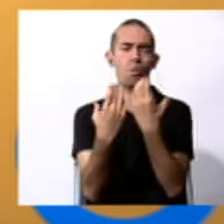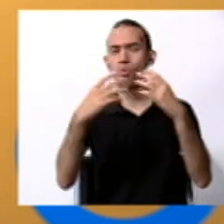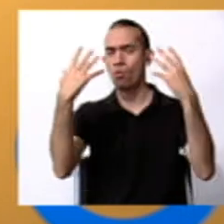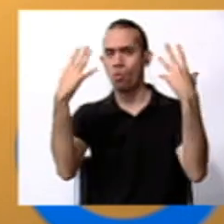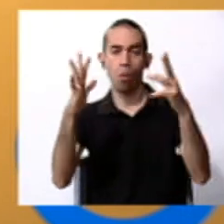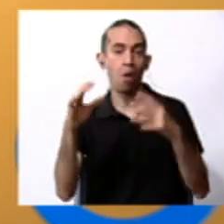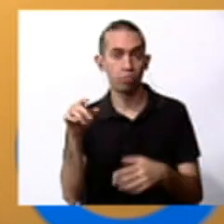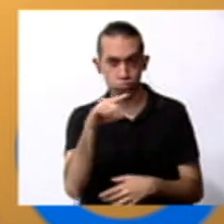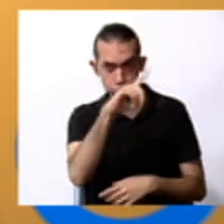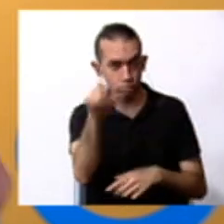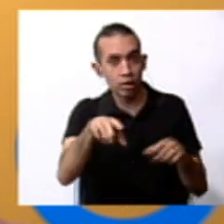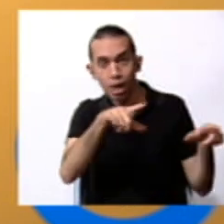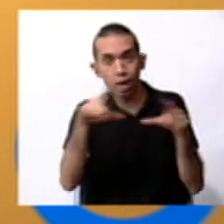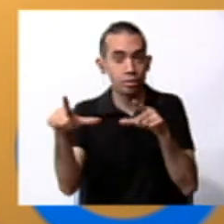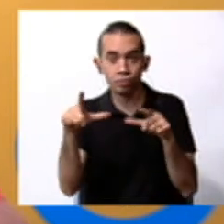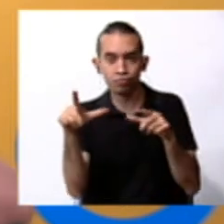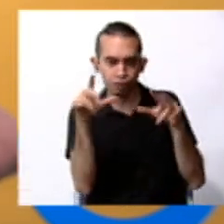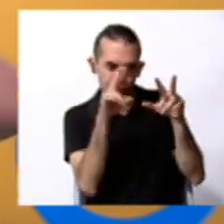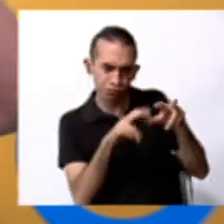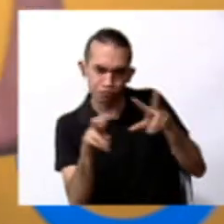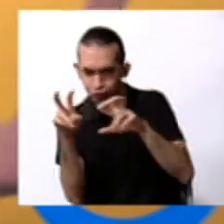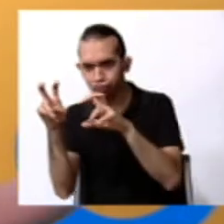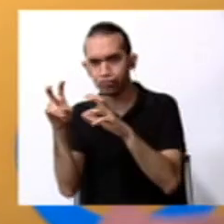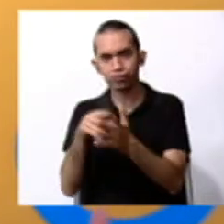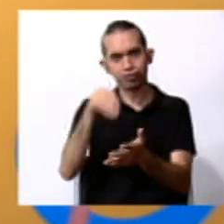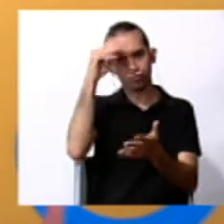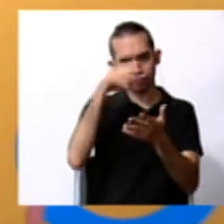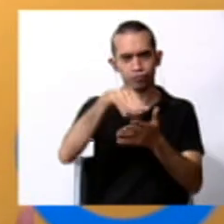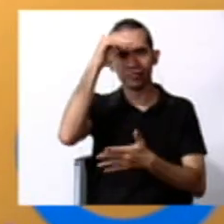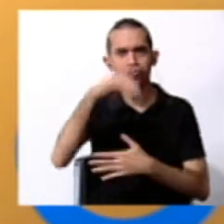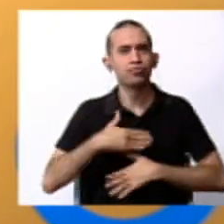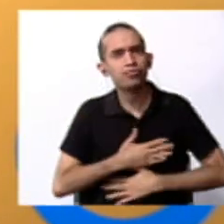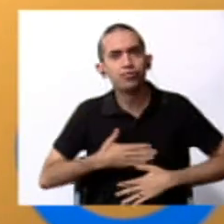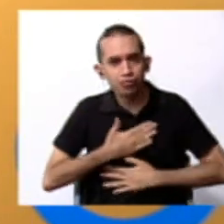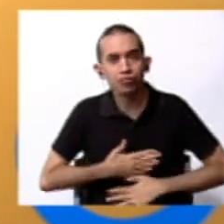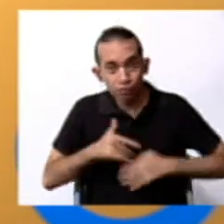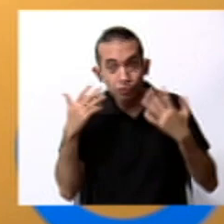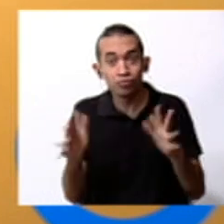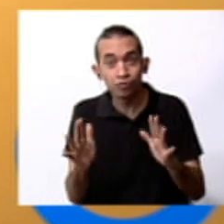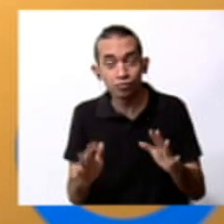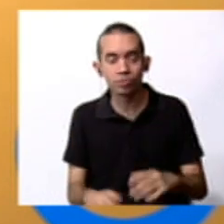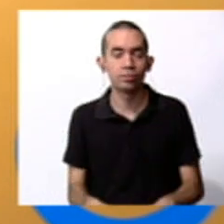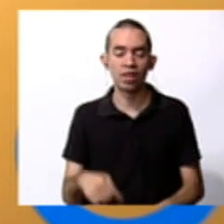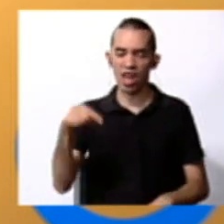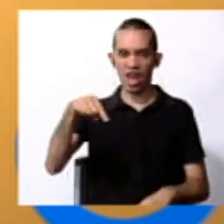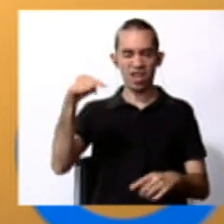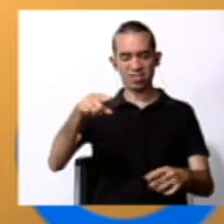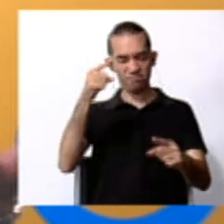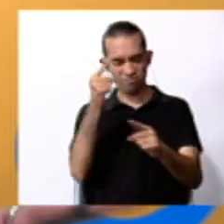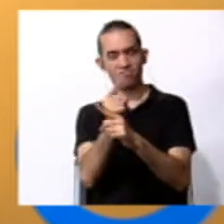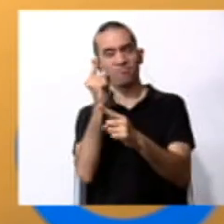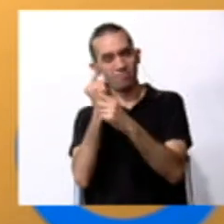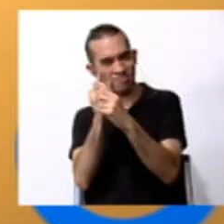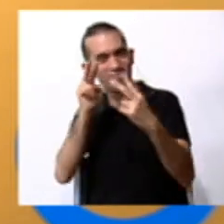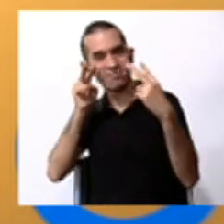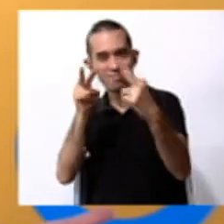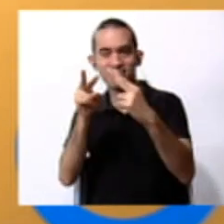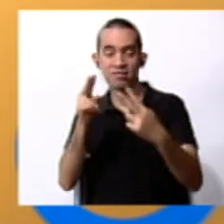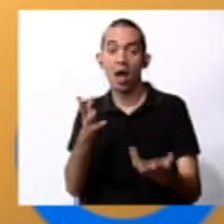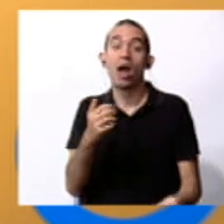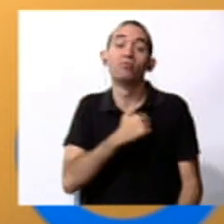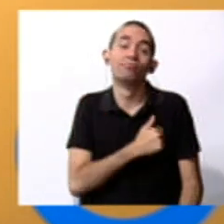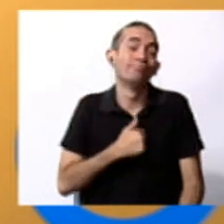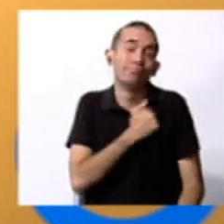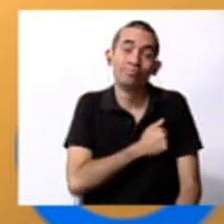to explore, learn, and have lots of fun? Well, this is the right place to be. I'm sorry, but